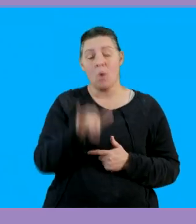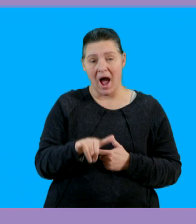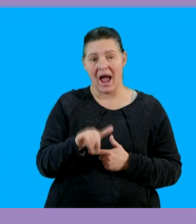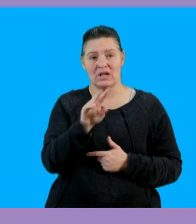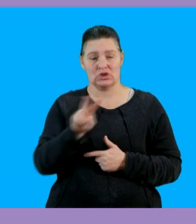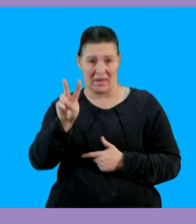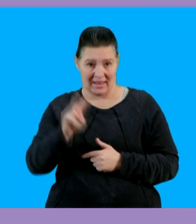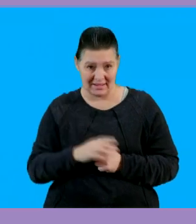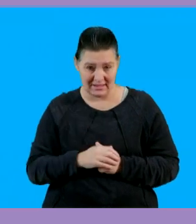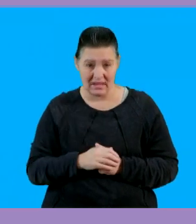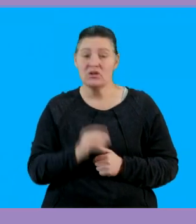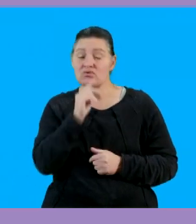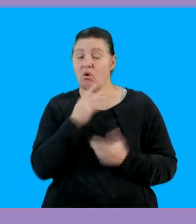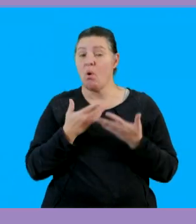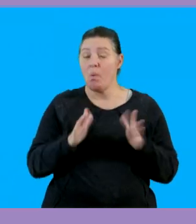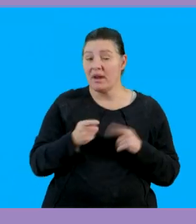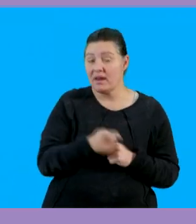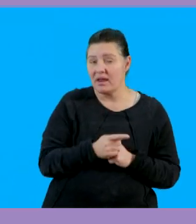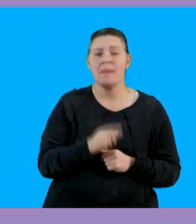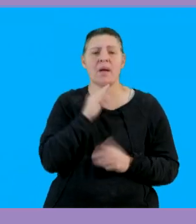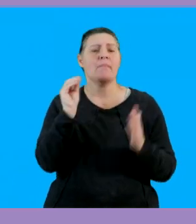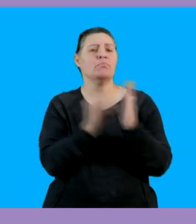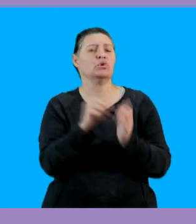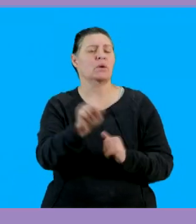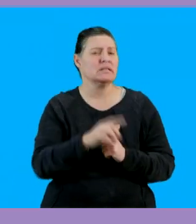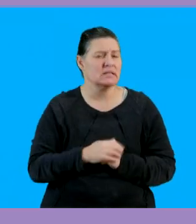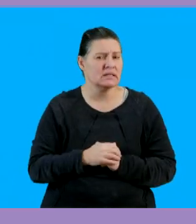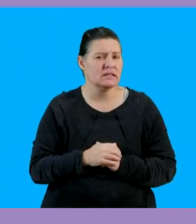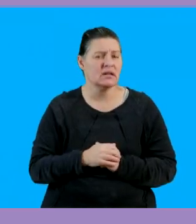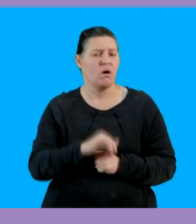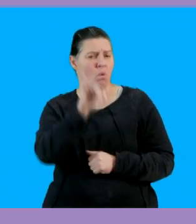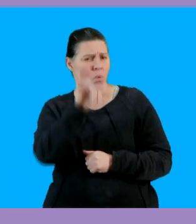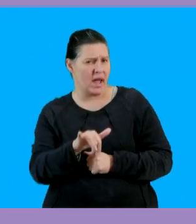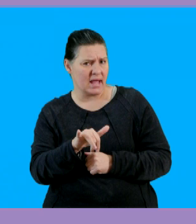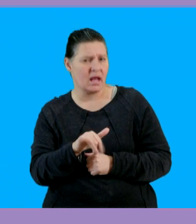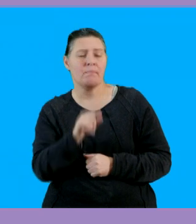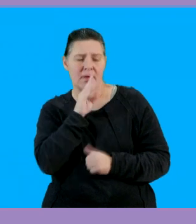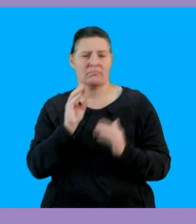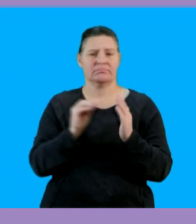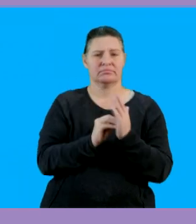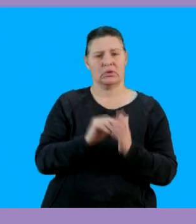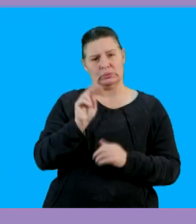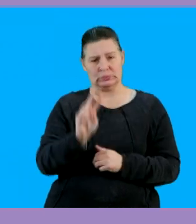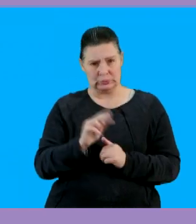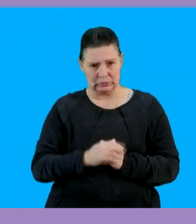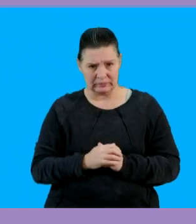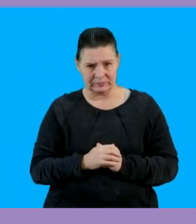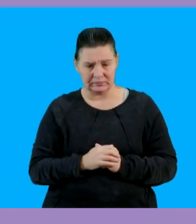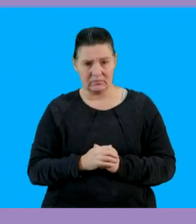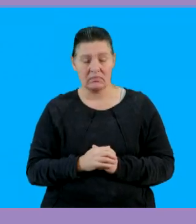y squared. So I'm going to open my bracket, and what am I going to put there in the place of y? I'm going to place a